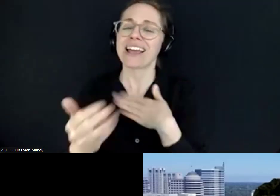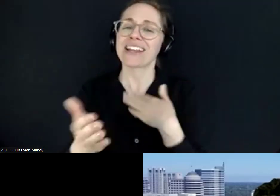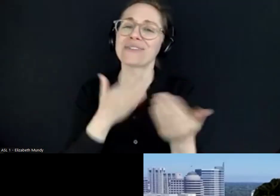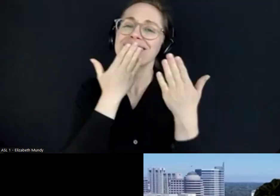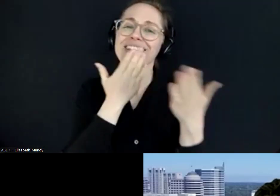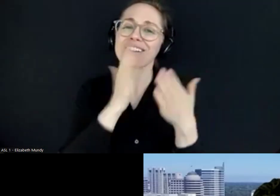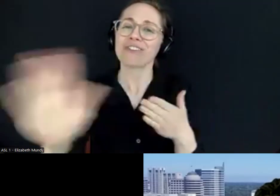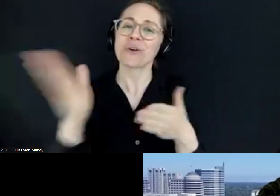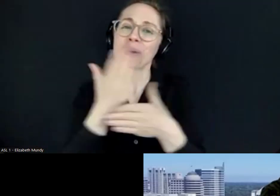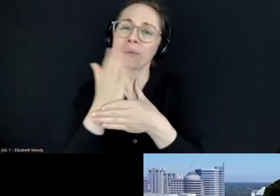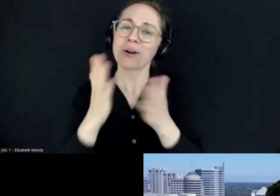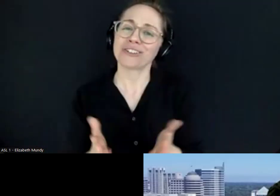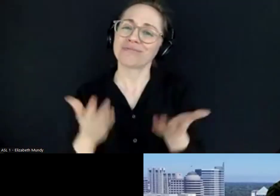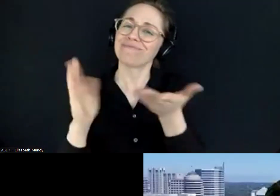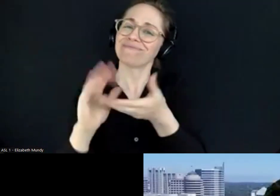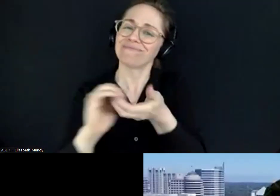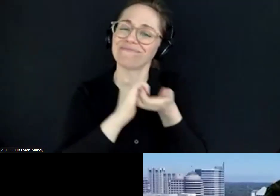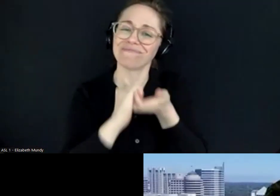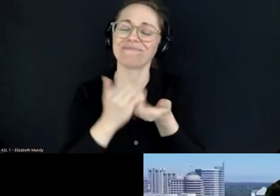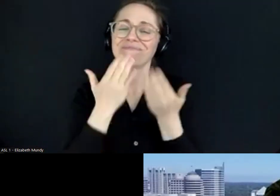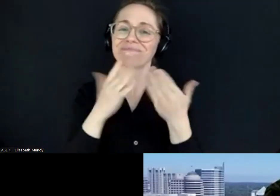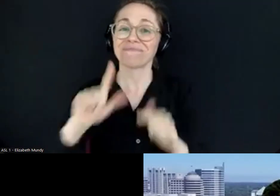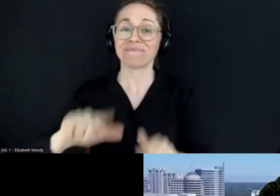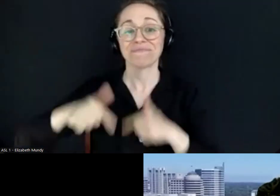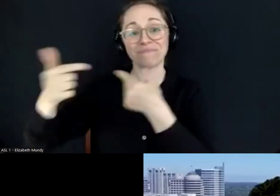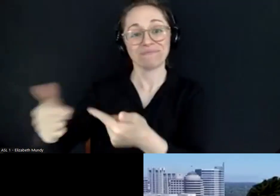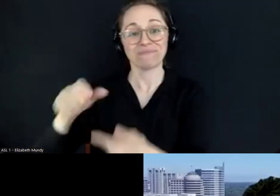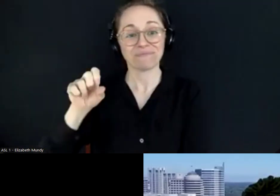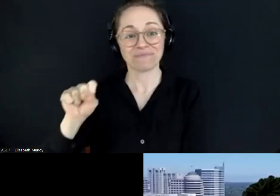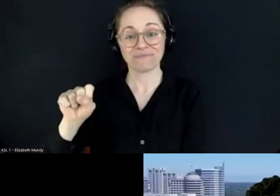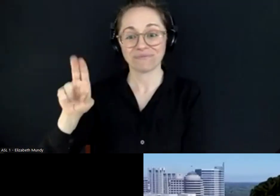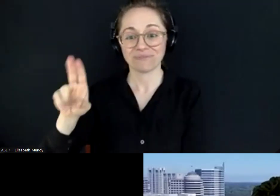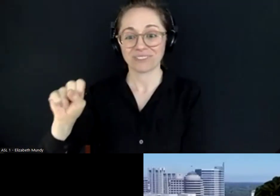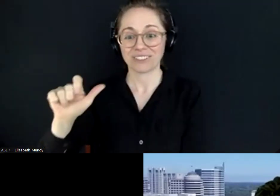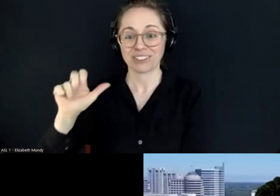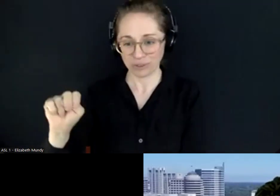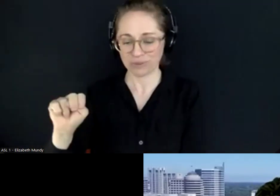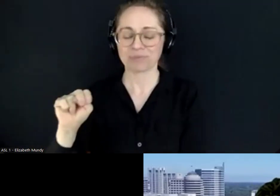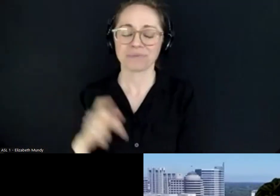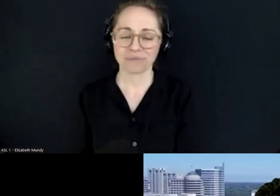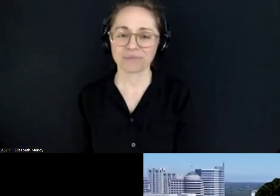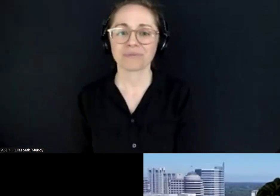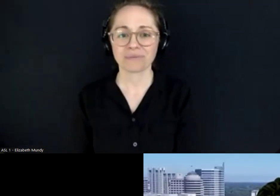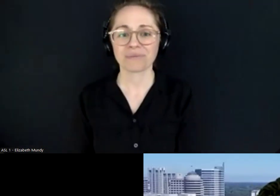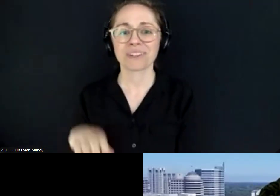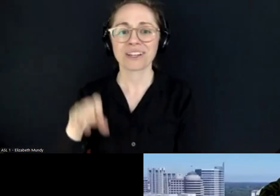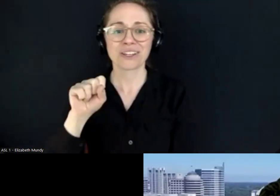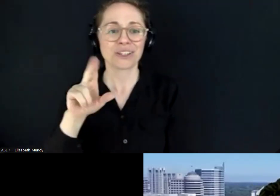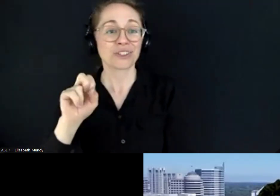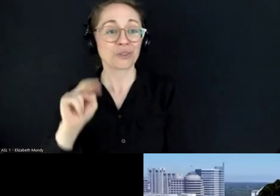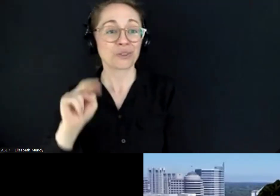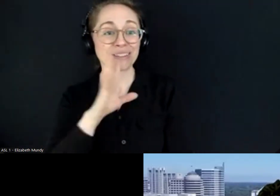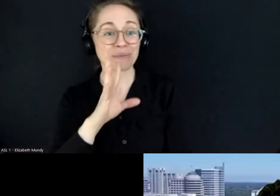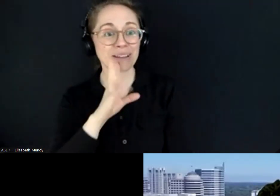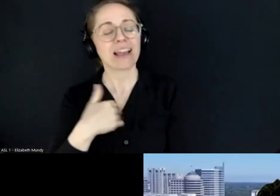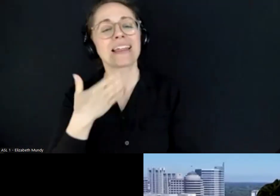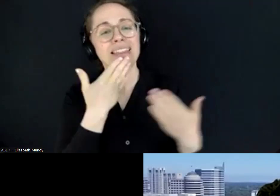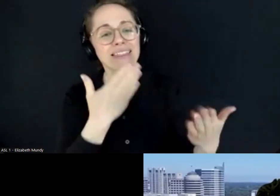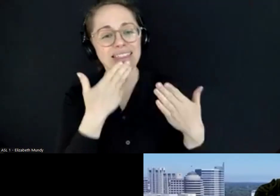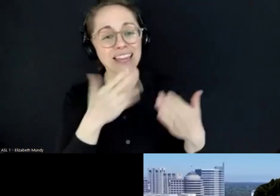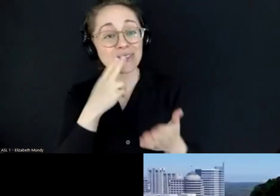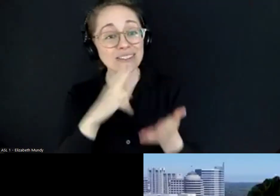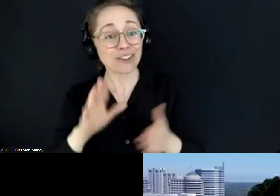Susan. Thank you, Secretary Moss, very much for joining us. I know how busy your time is. And you started